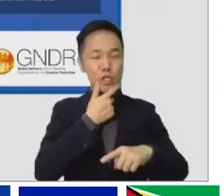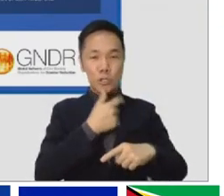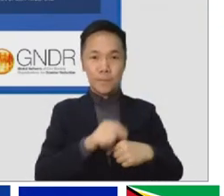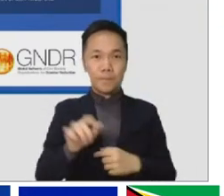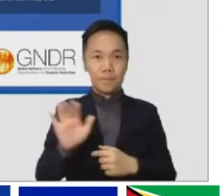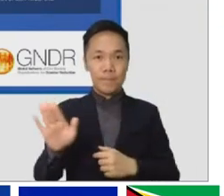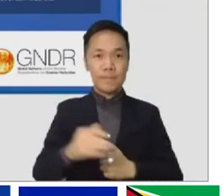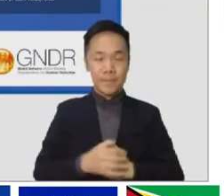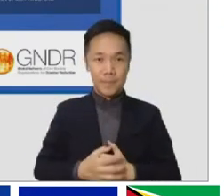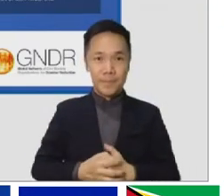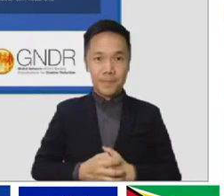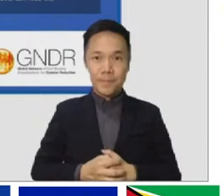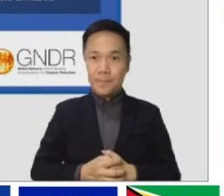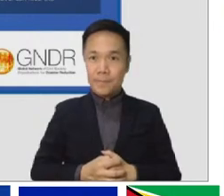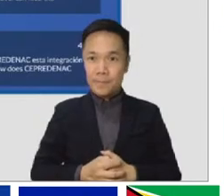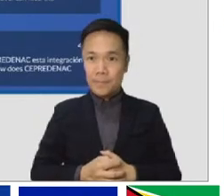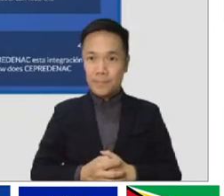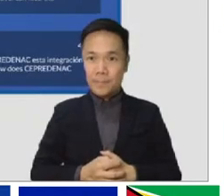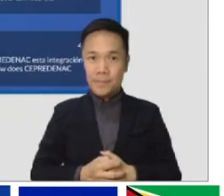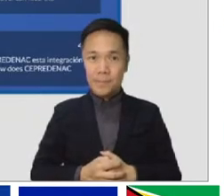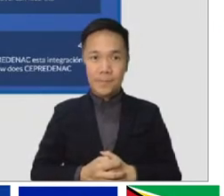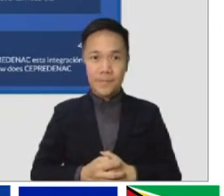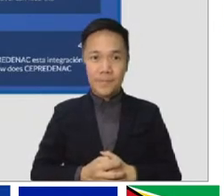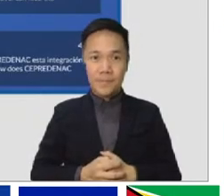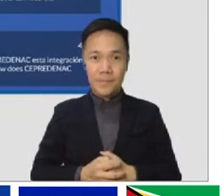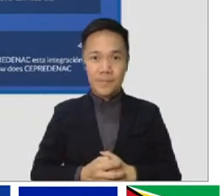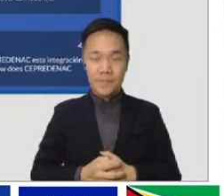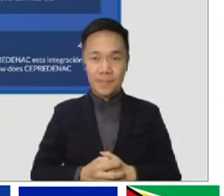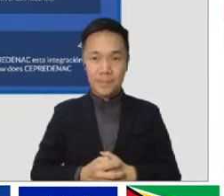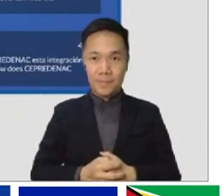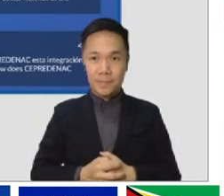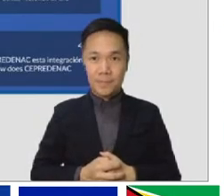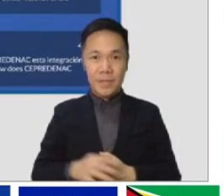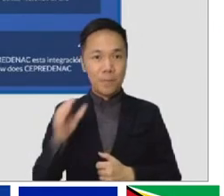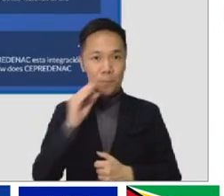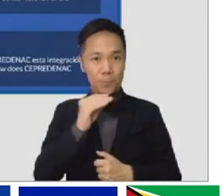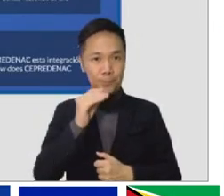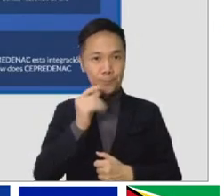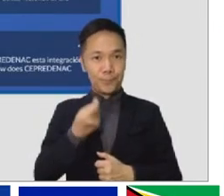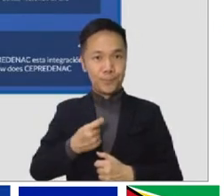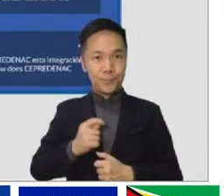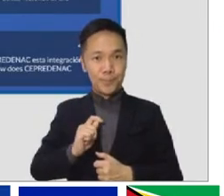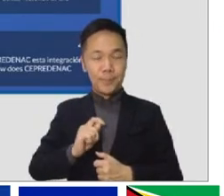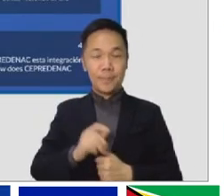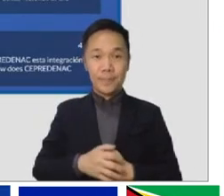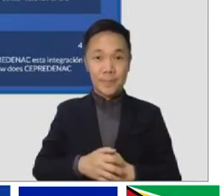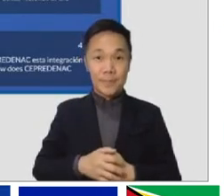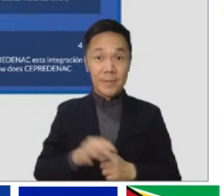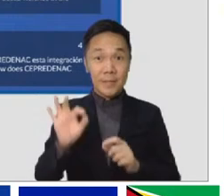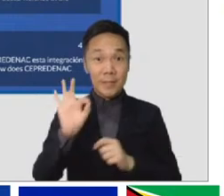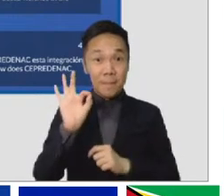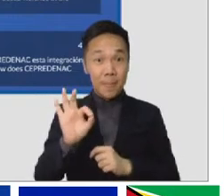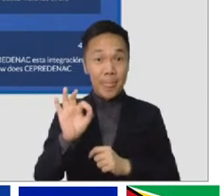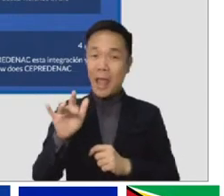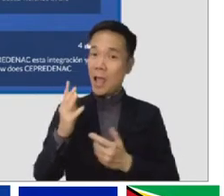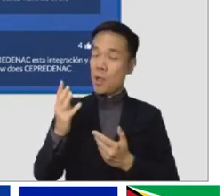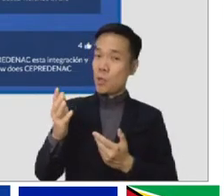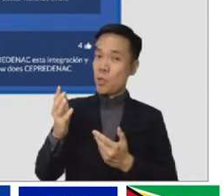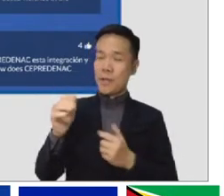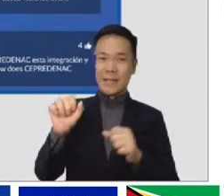funcionar los sistemas de alerta temprana? How do early alert systems need to work in case of